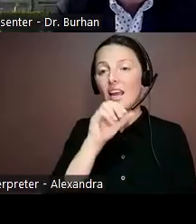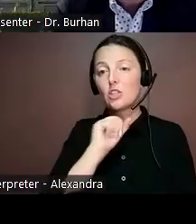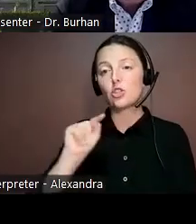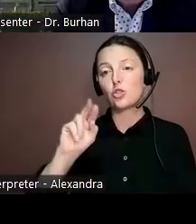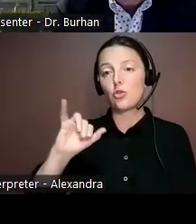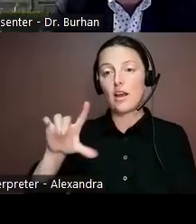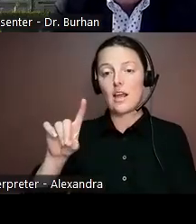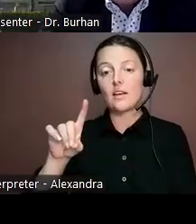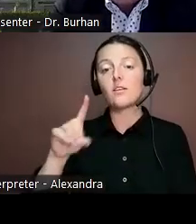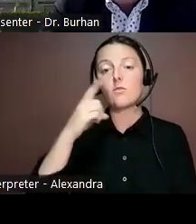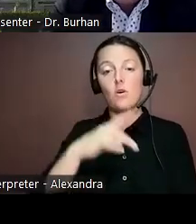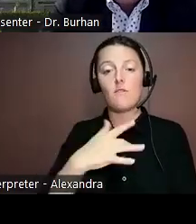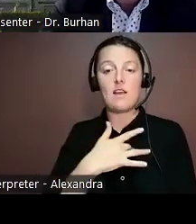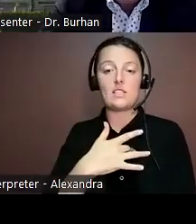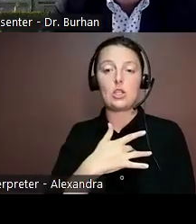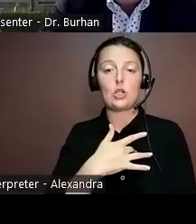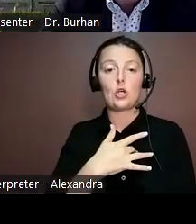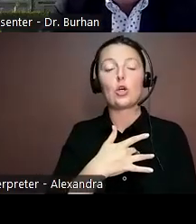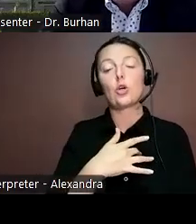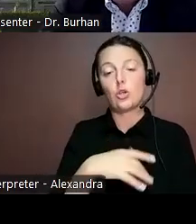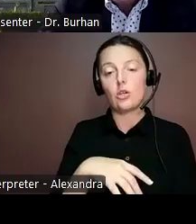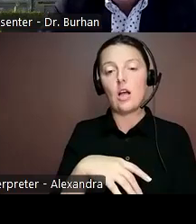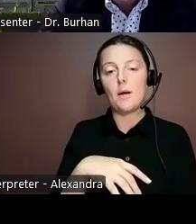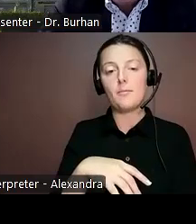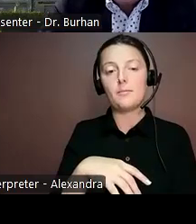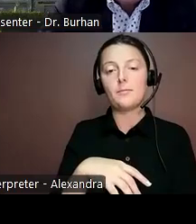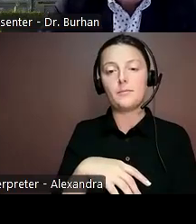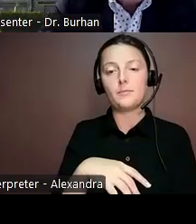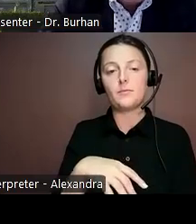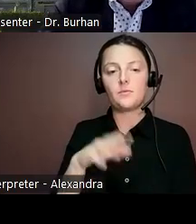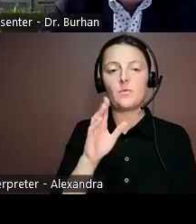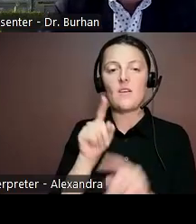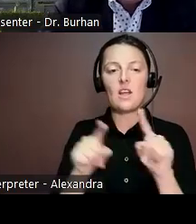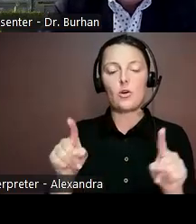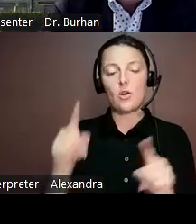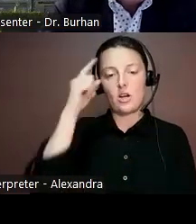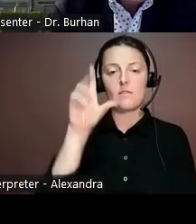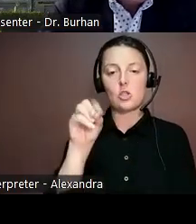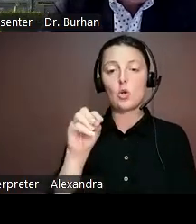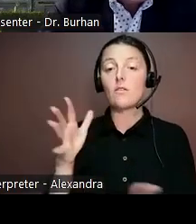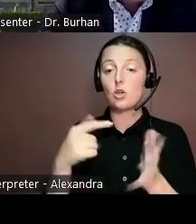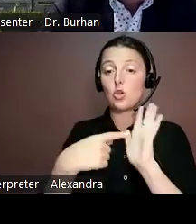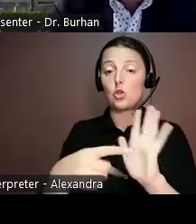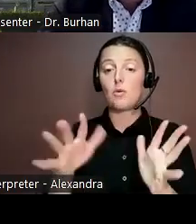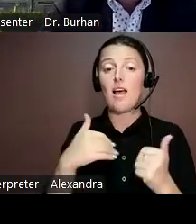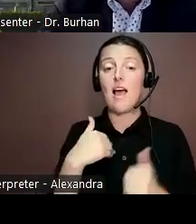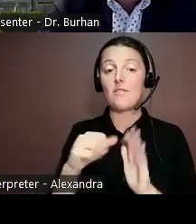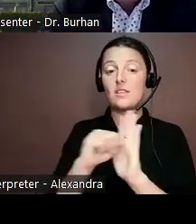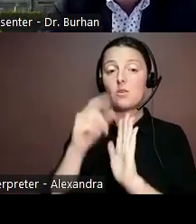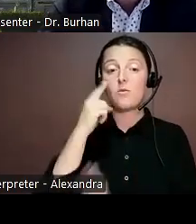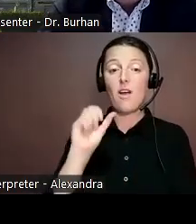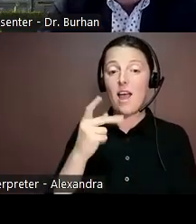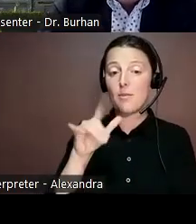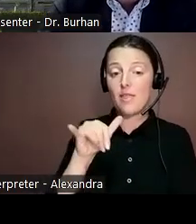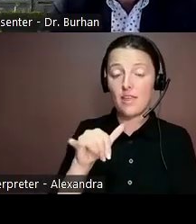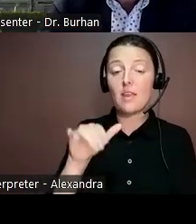cognitive disorder that showed that people do have the syndrome of apathy, mobility issue, and cognitive